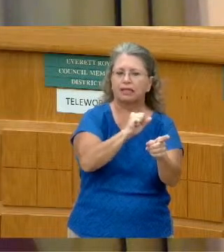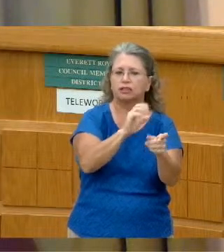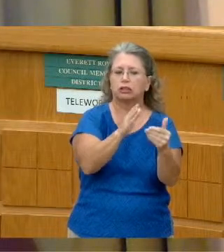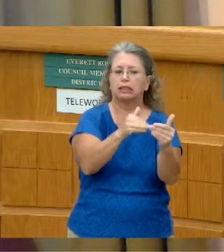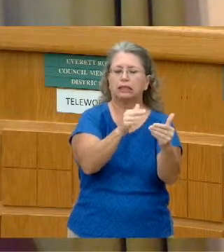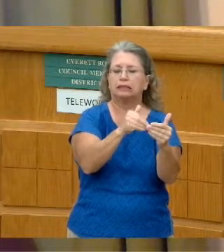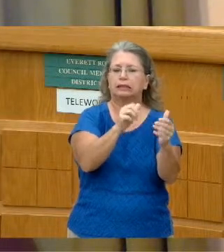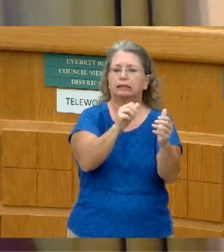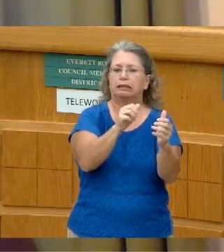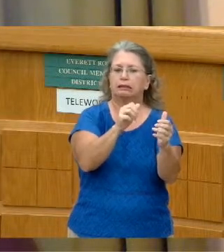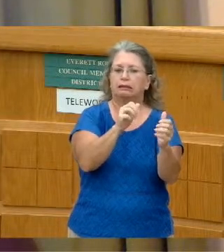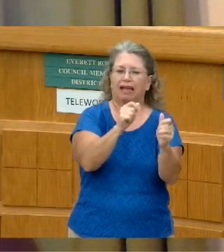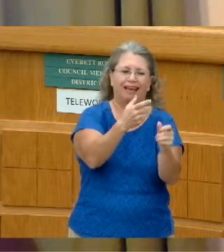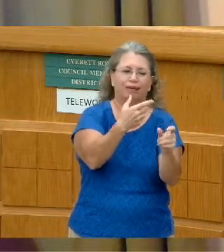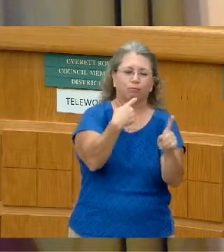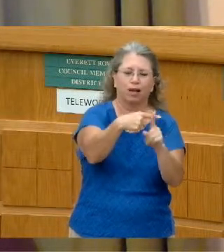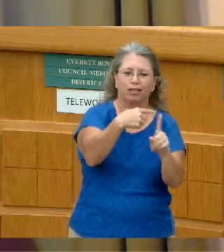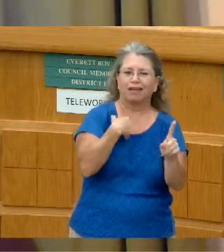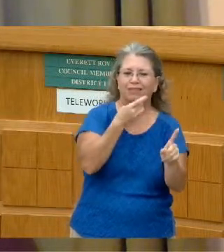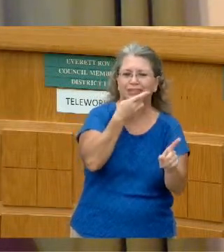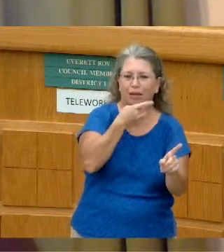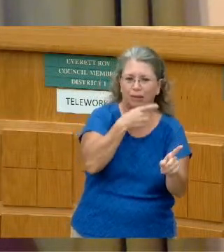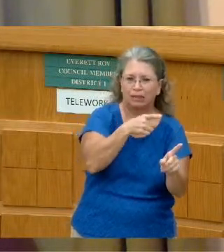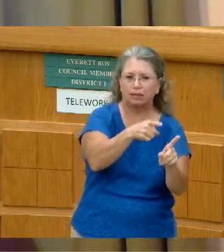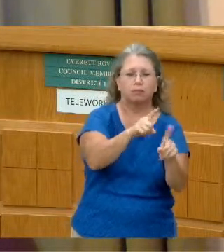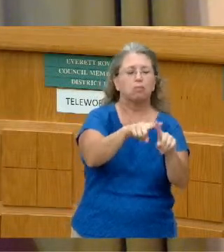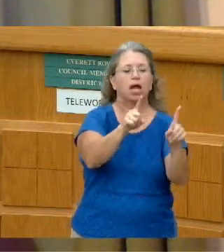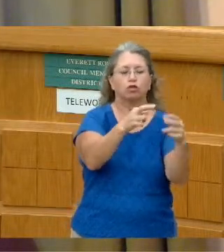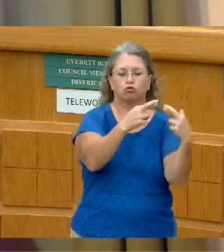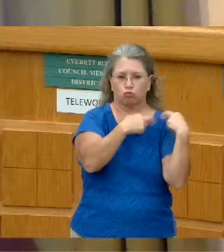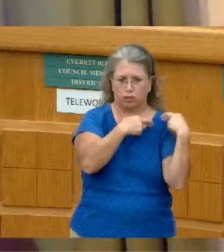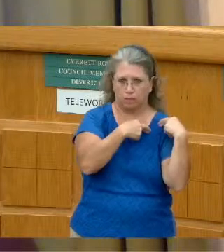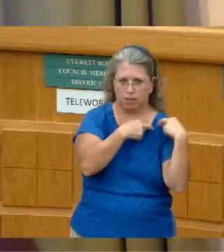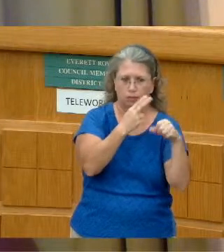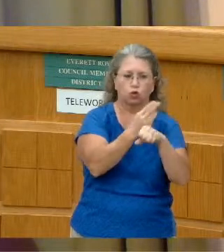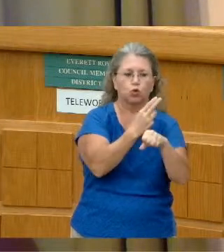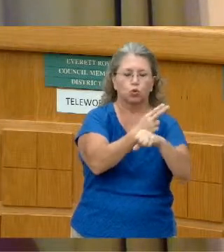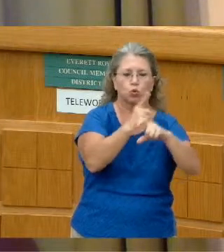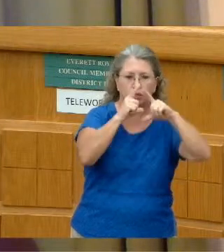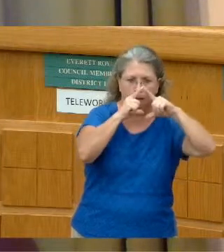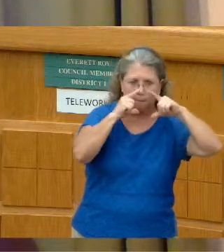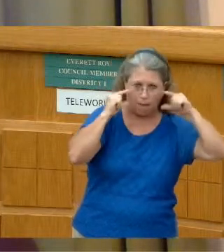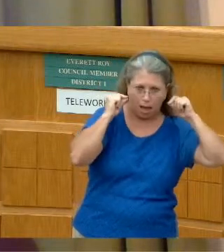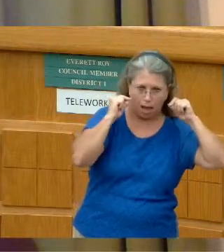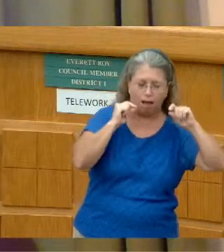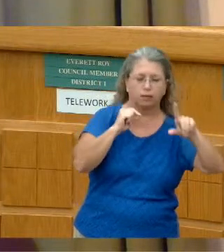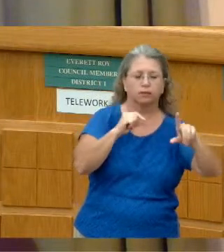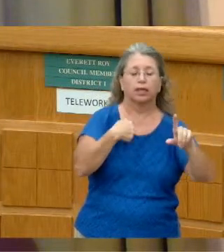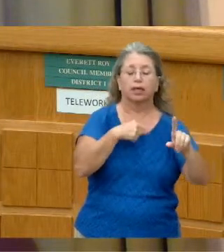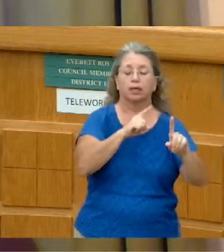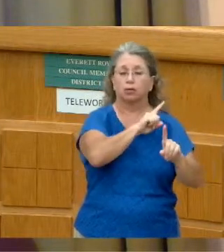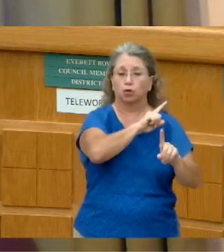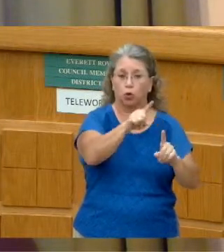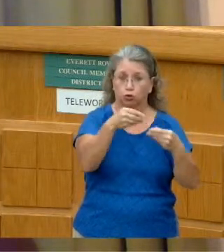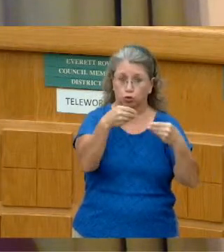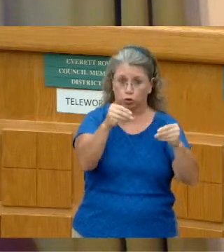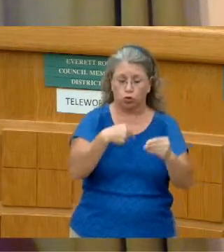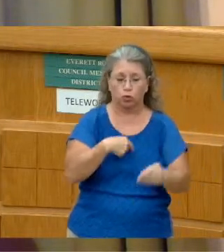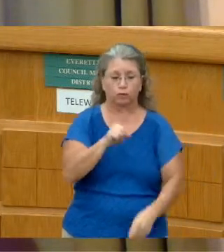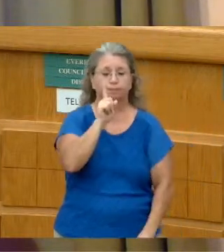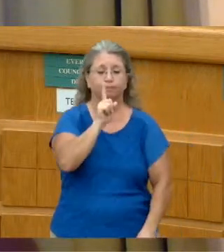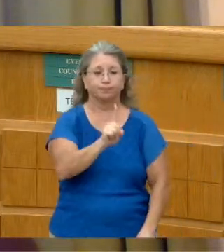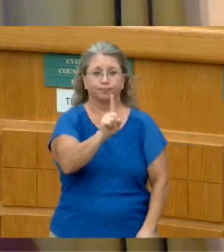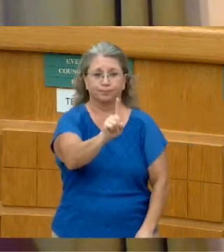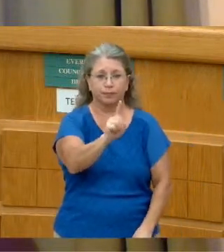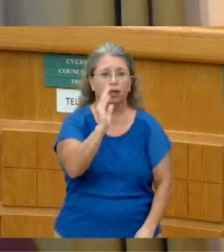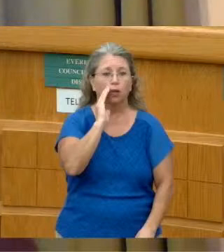a diabetic. So he is very responsible and he wears a mask. But when he gets to the front of the line, he knows that he needs to